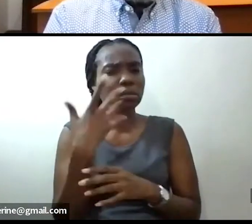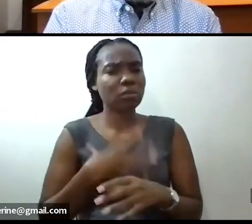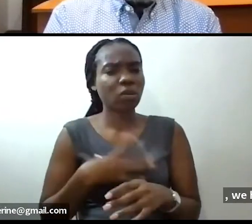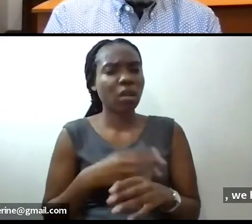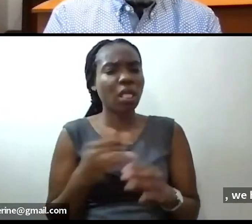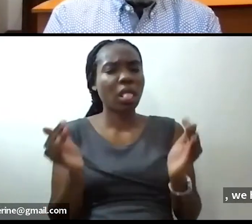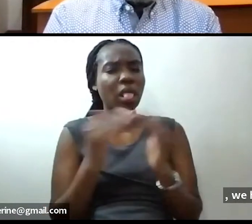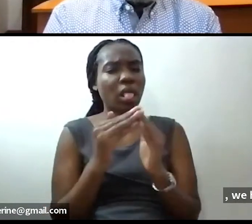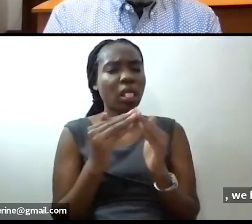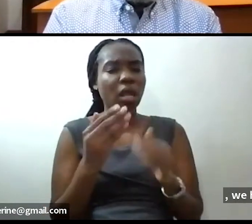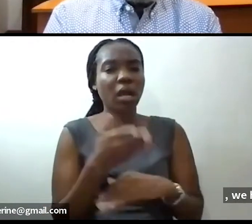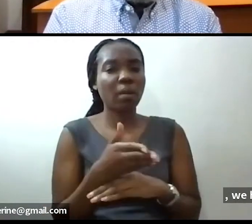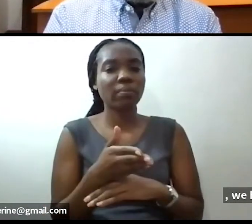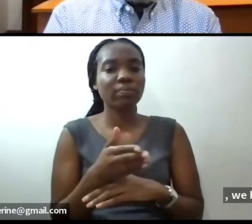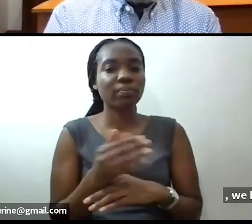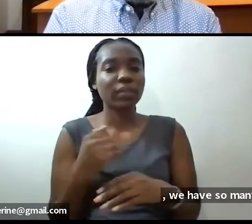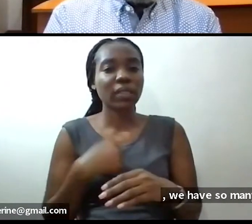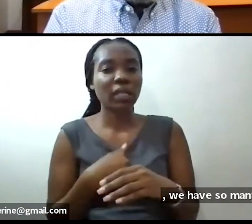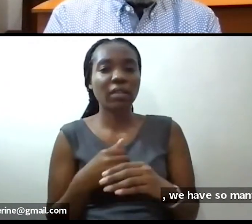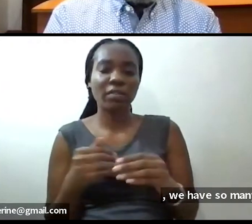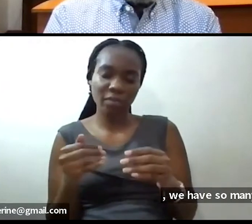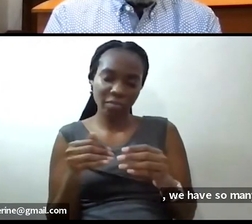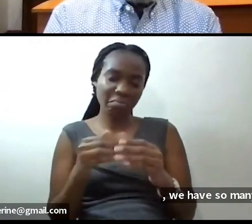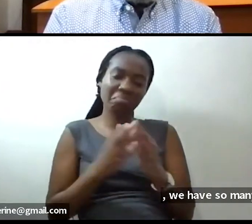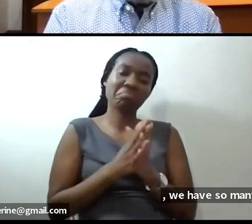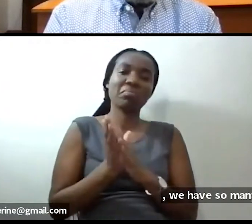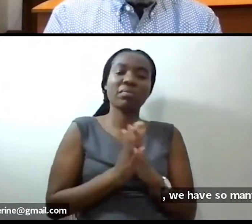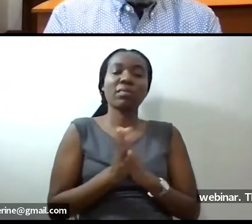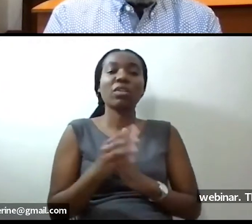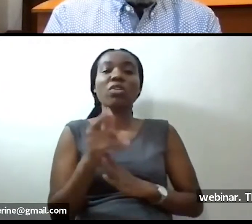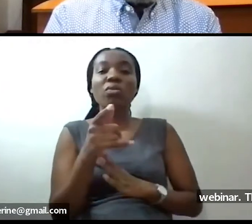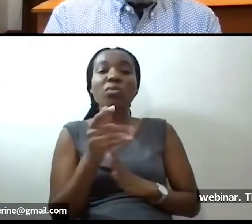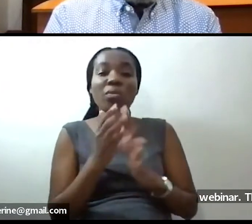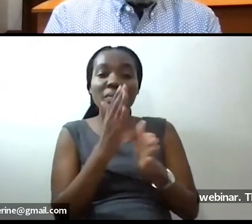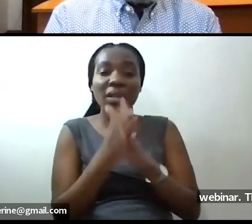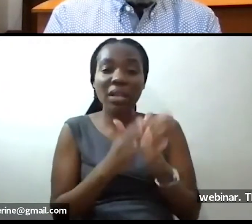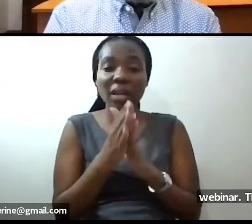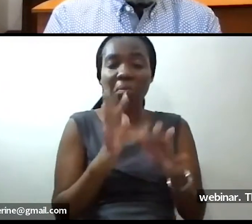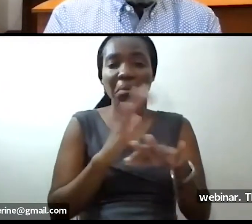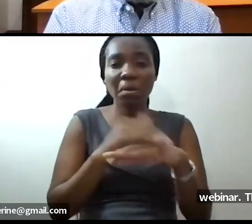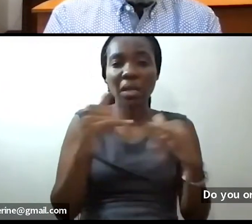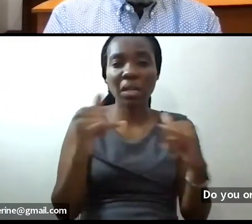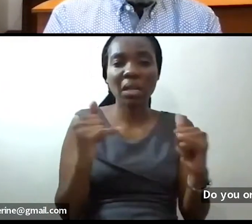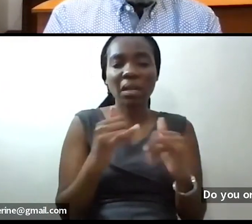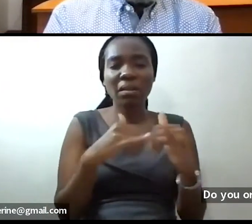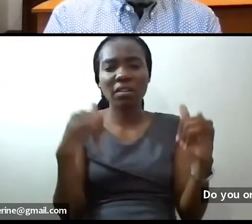particular webinar. There's a lot of enthusiasm. Do you organize webinars? Do you organize